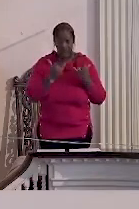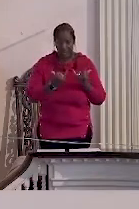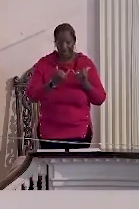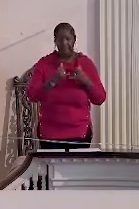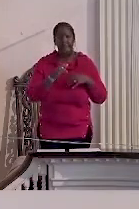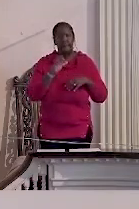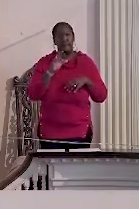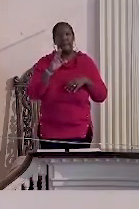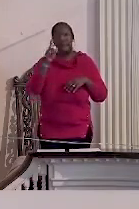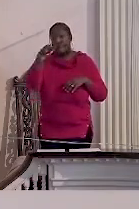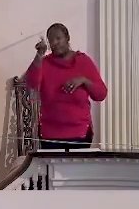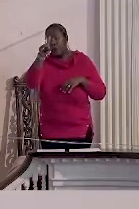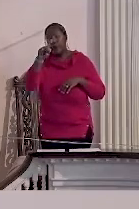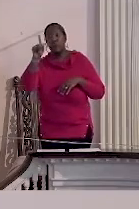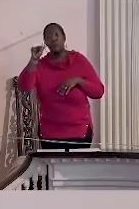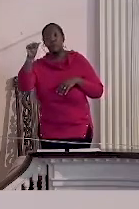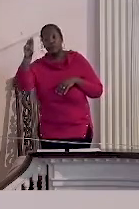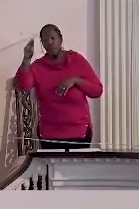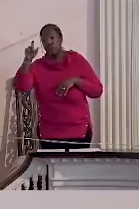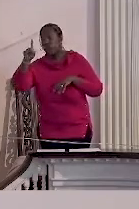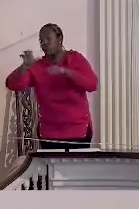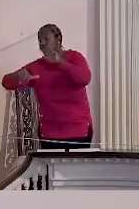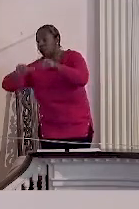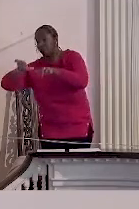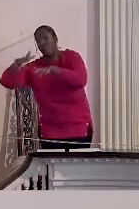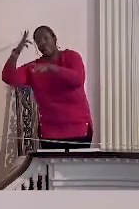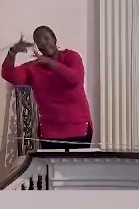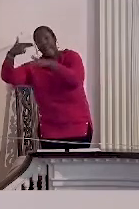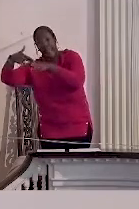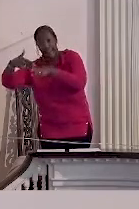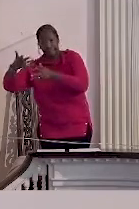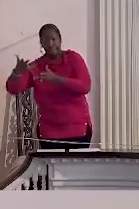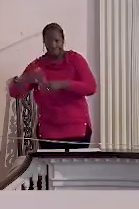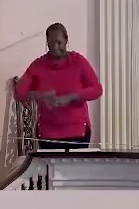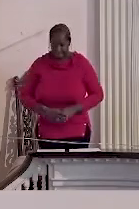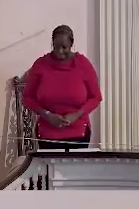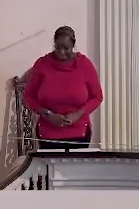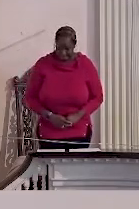the Zoom, in the Zoom space, you can write those names in the chat.